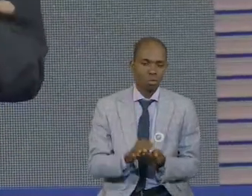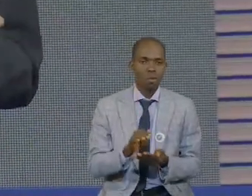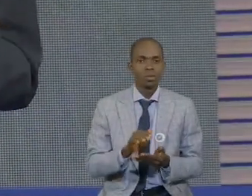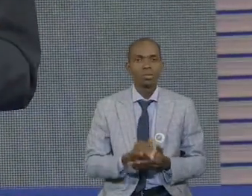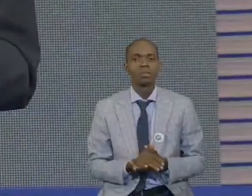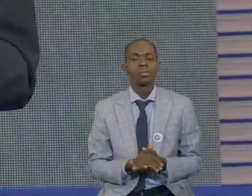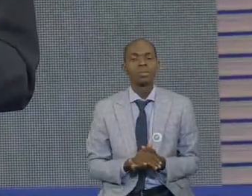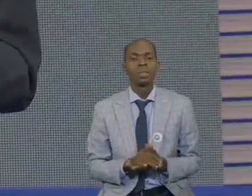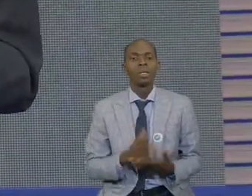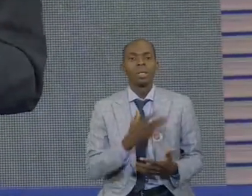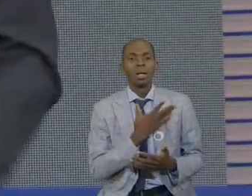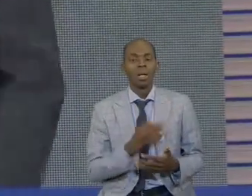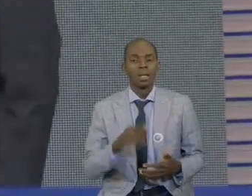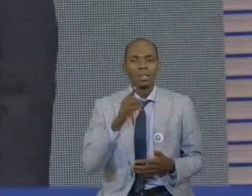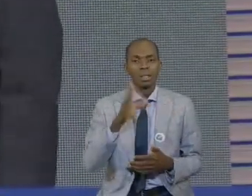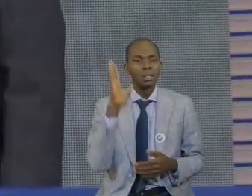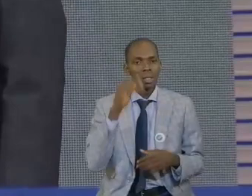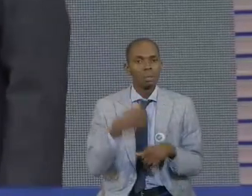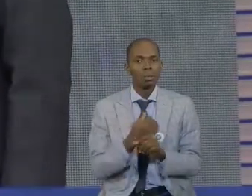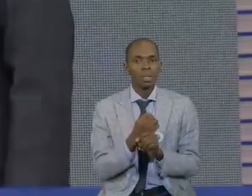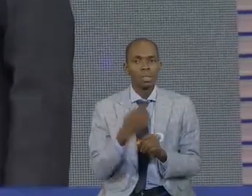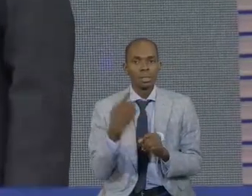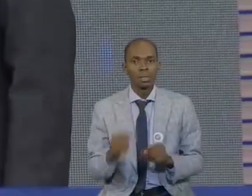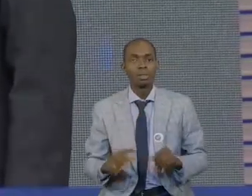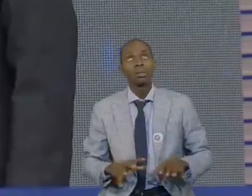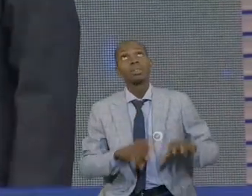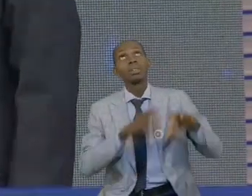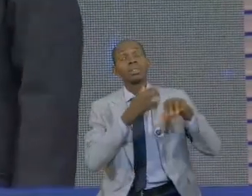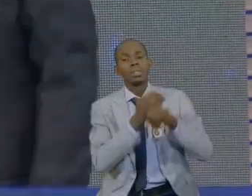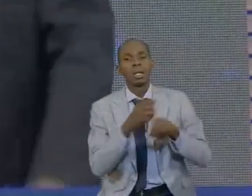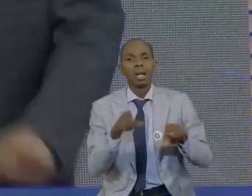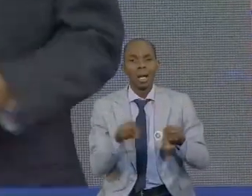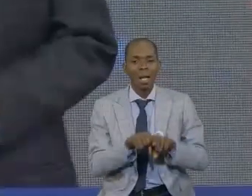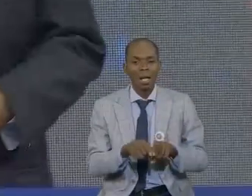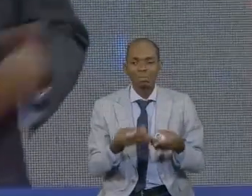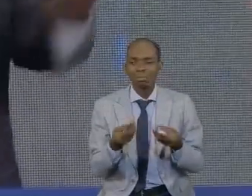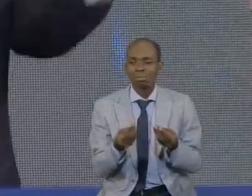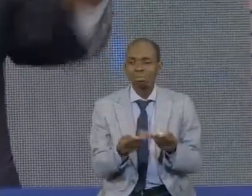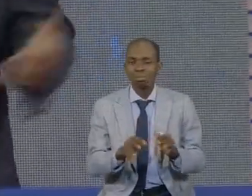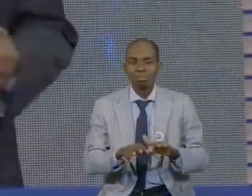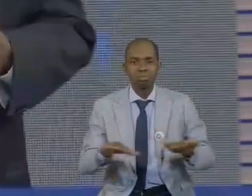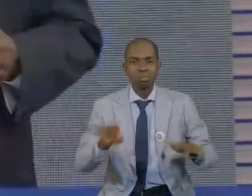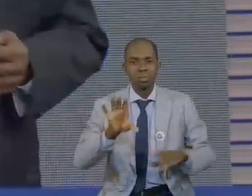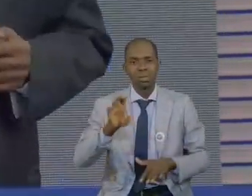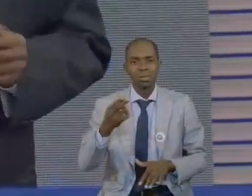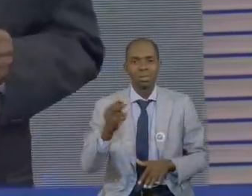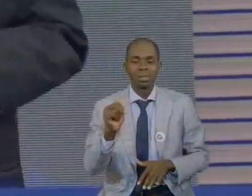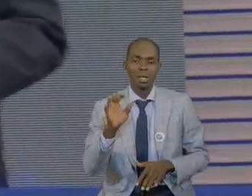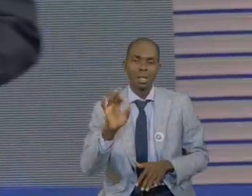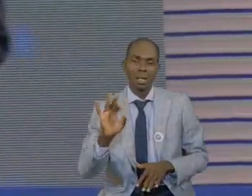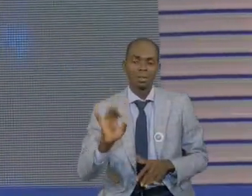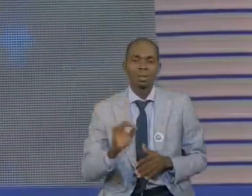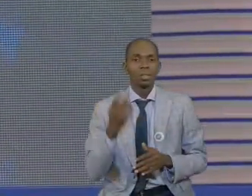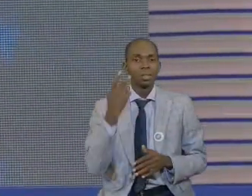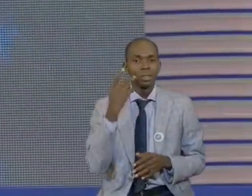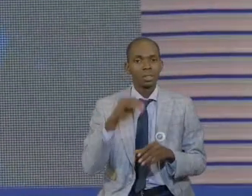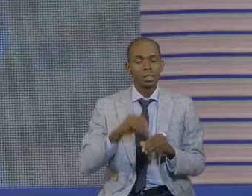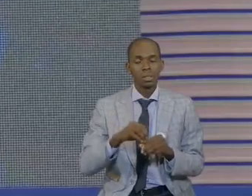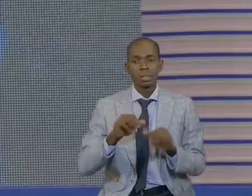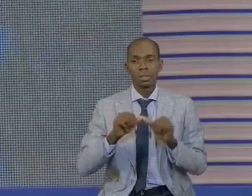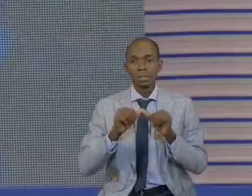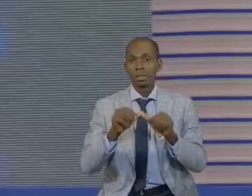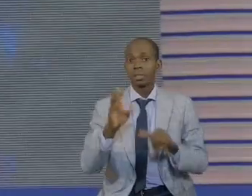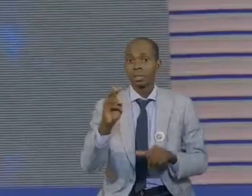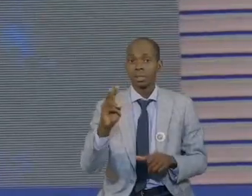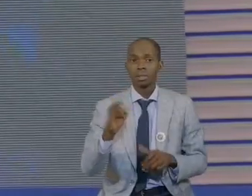And thou shalt make the hills a chaff." And then in verse 15, in verse 16,